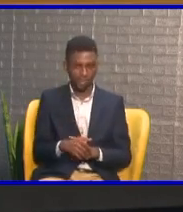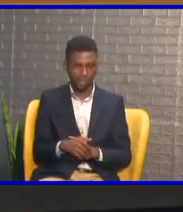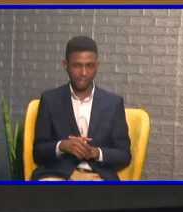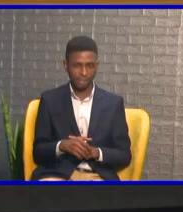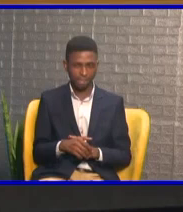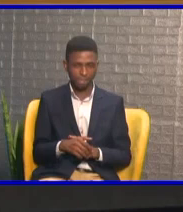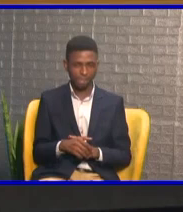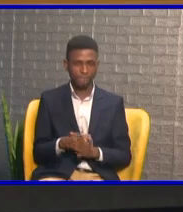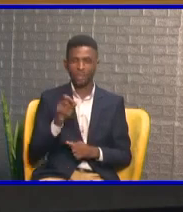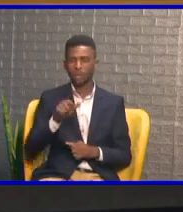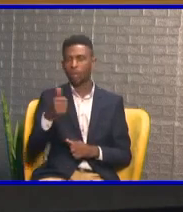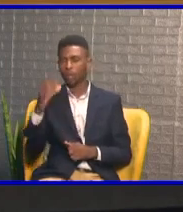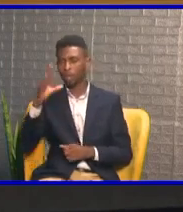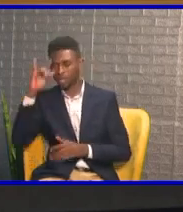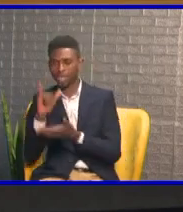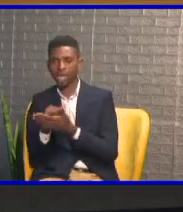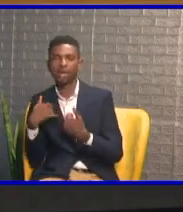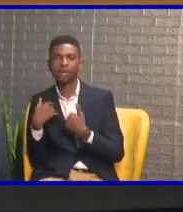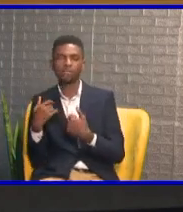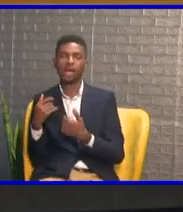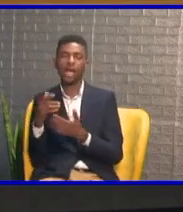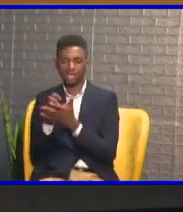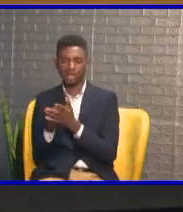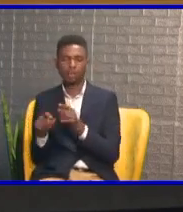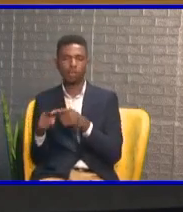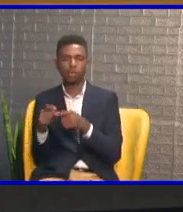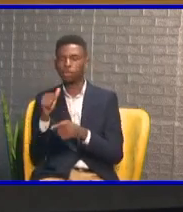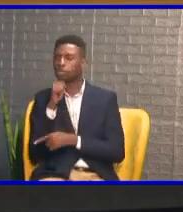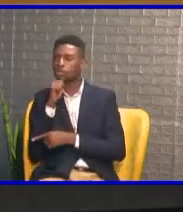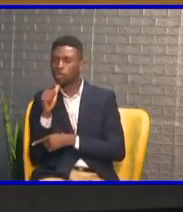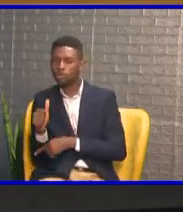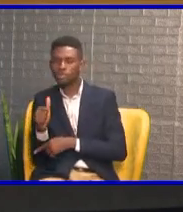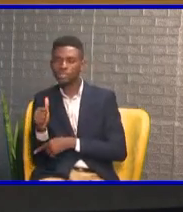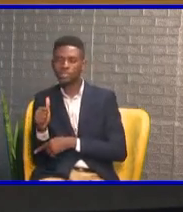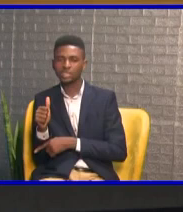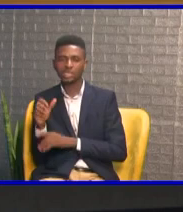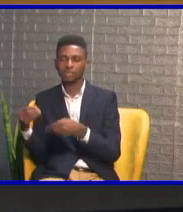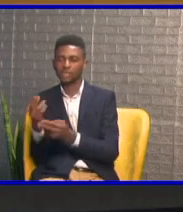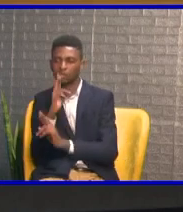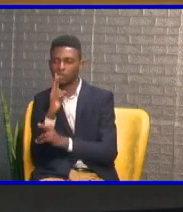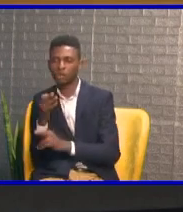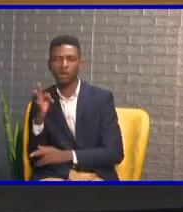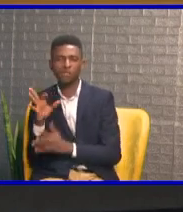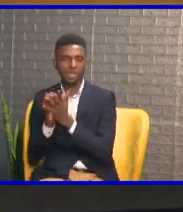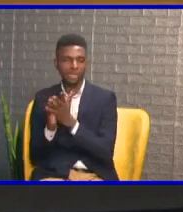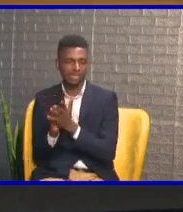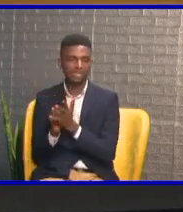The other man lived. How do you explain that? Not even by power of Jesus Christ.